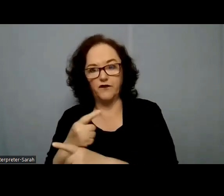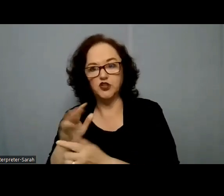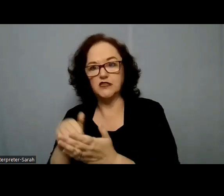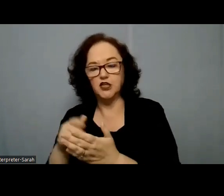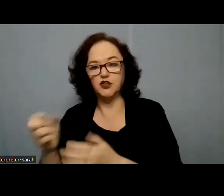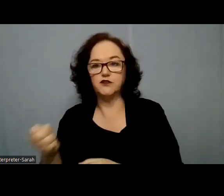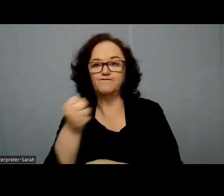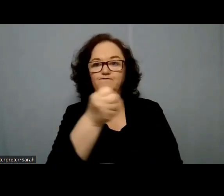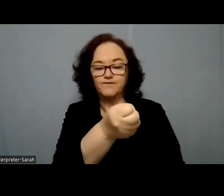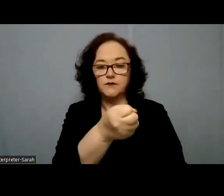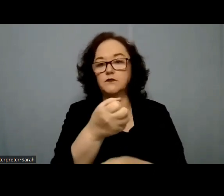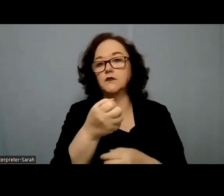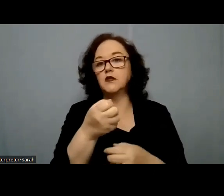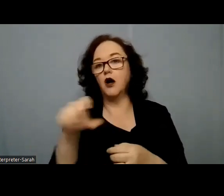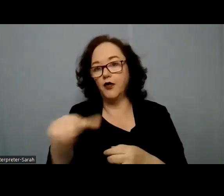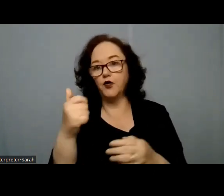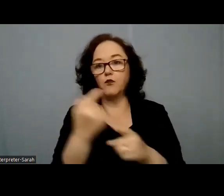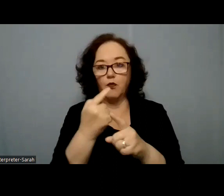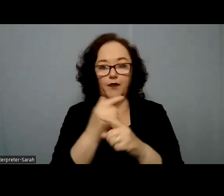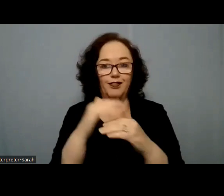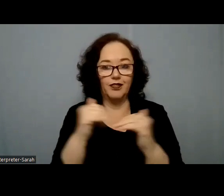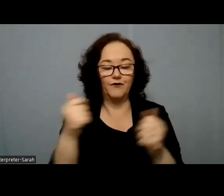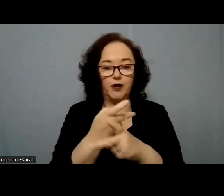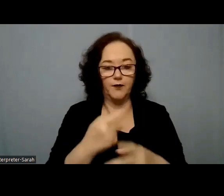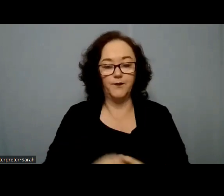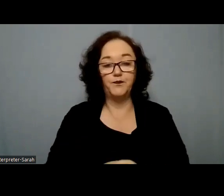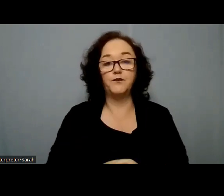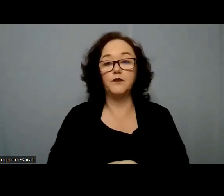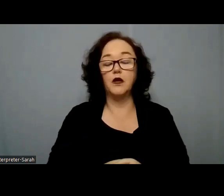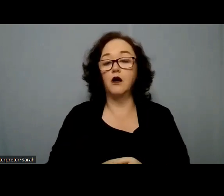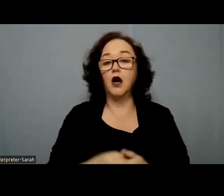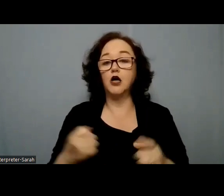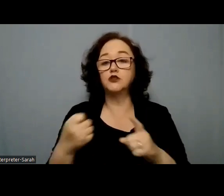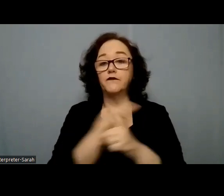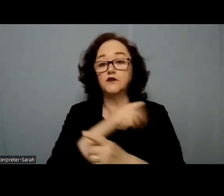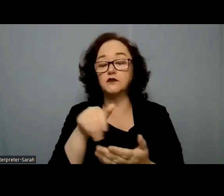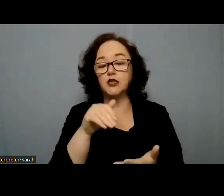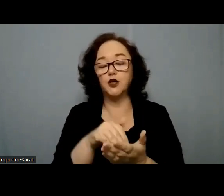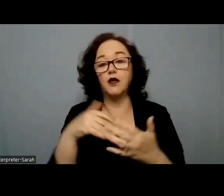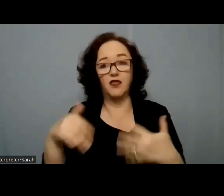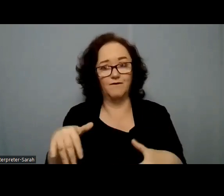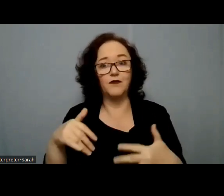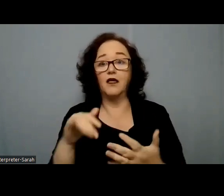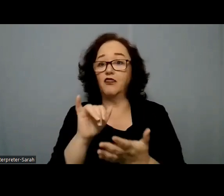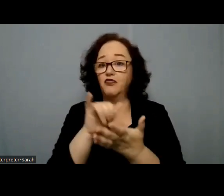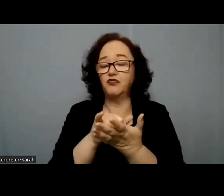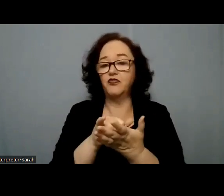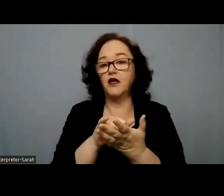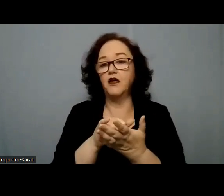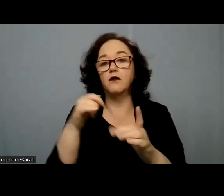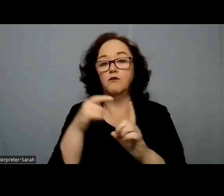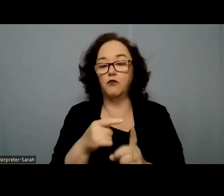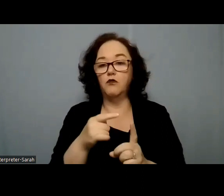level of care. For us, our diversion center is a pivot point where we're able to triage either to